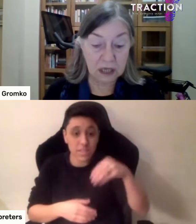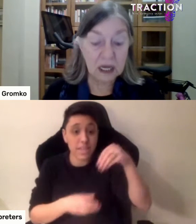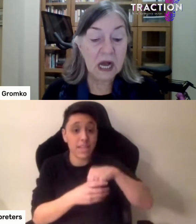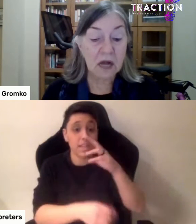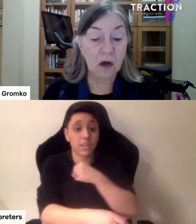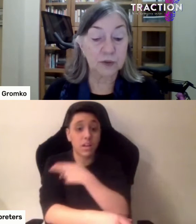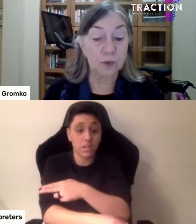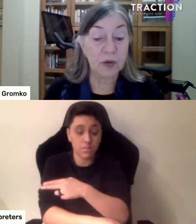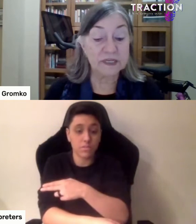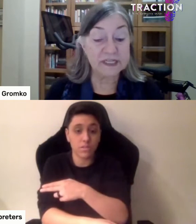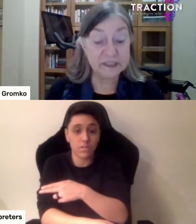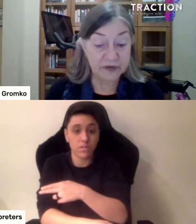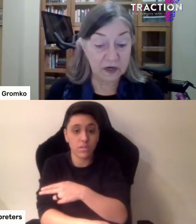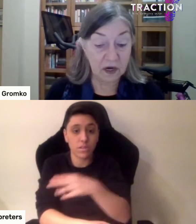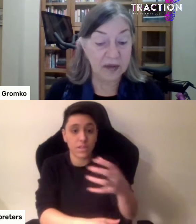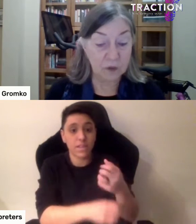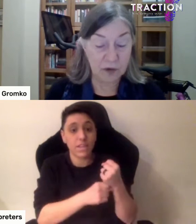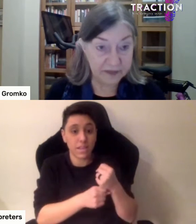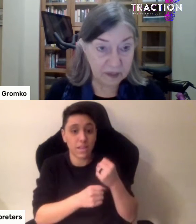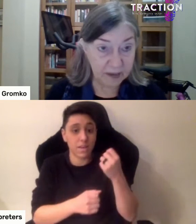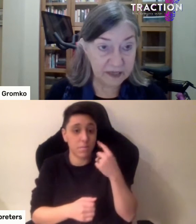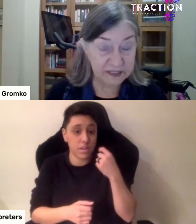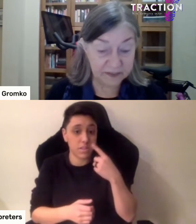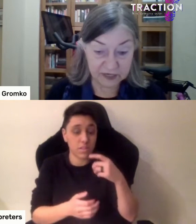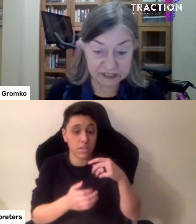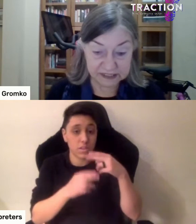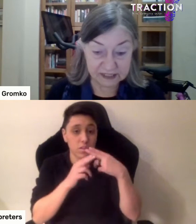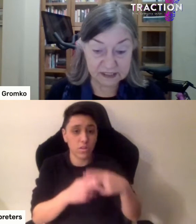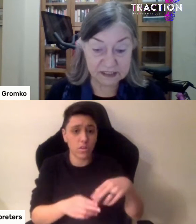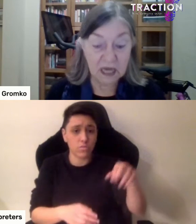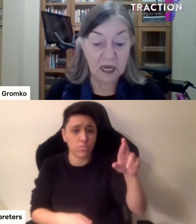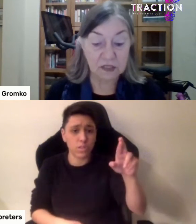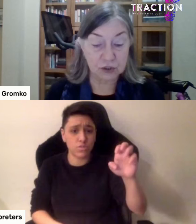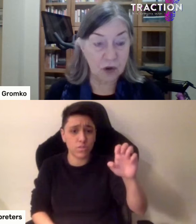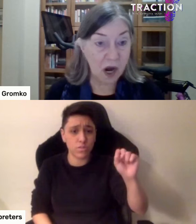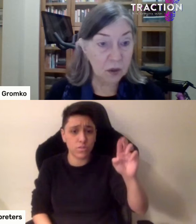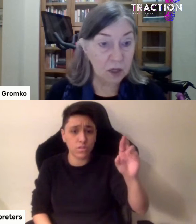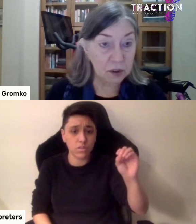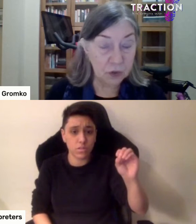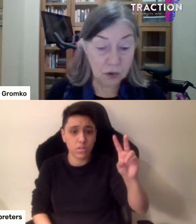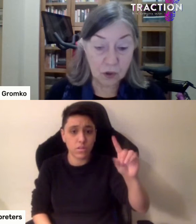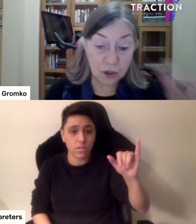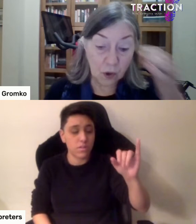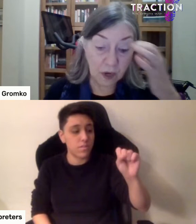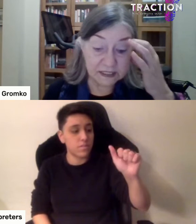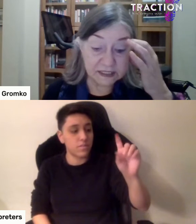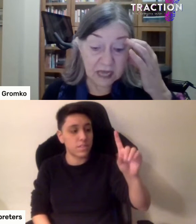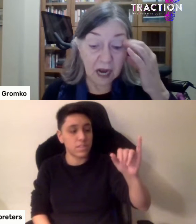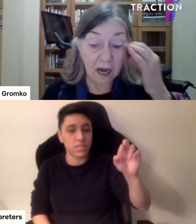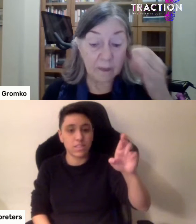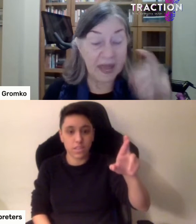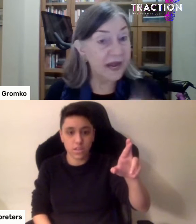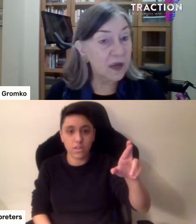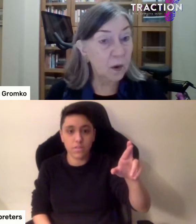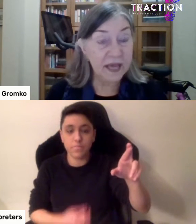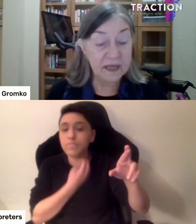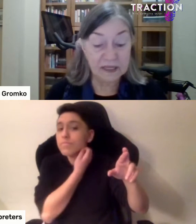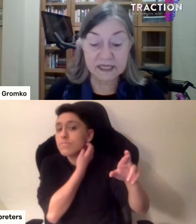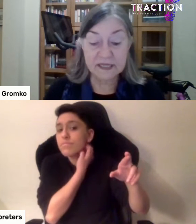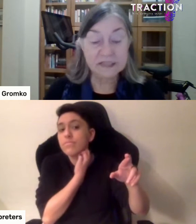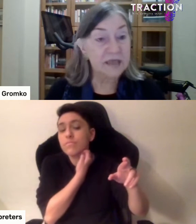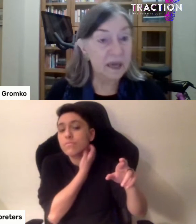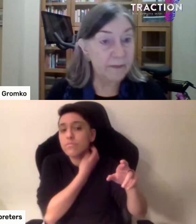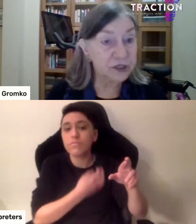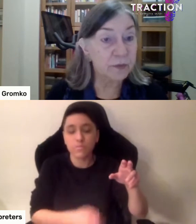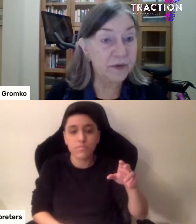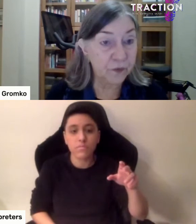antiretroviral drug called remdesivir. I know nothing about it except for it exists. Strong glucocorticoids,